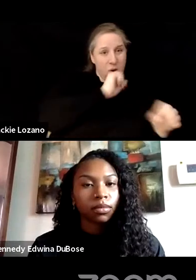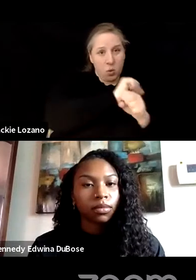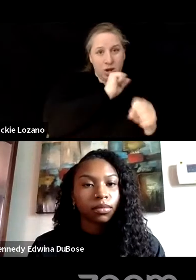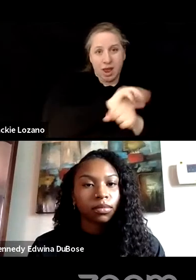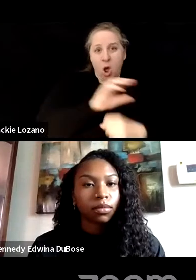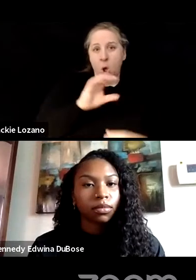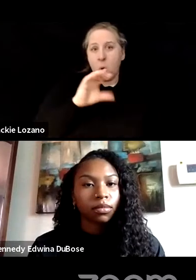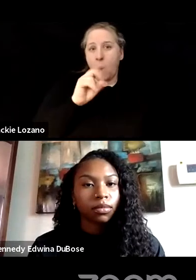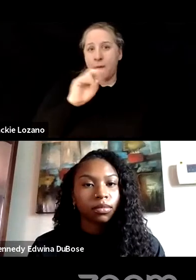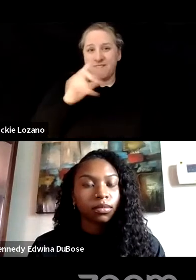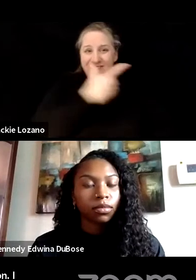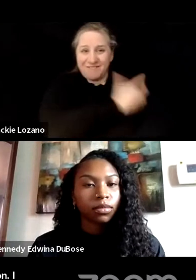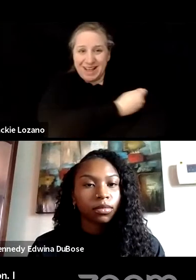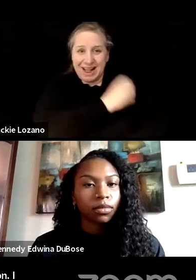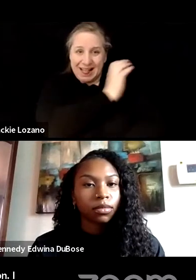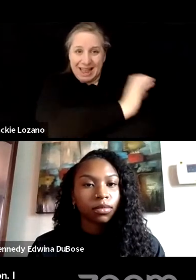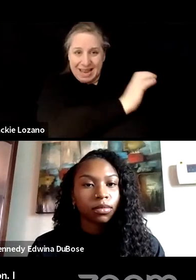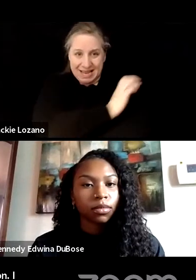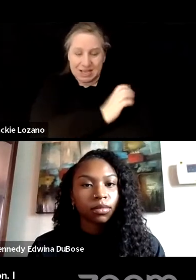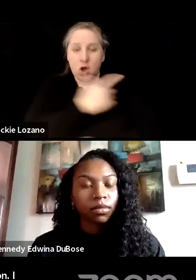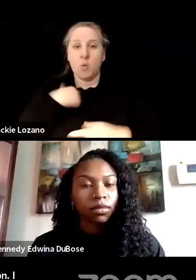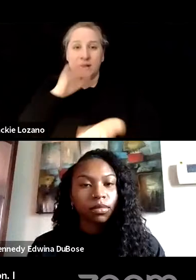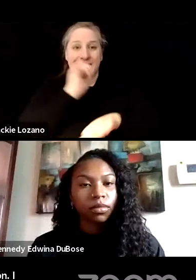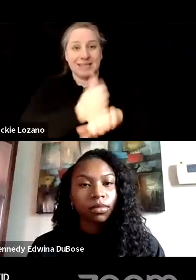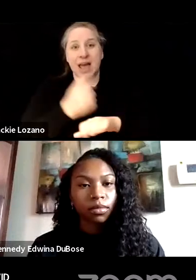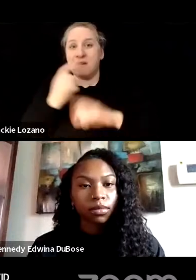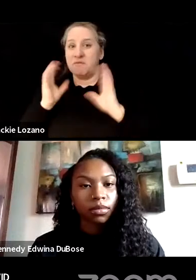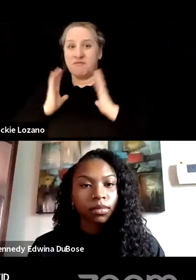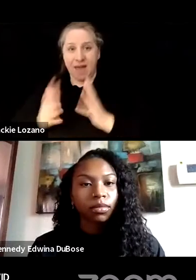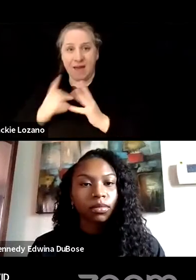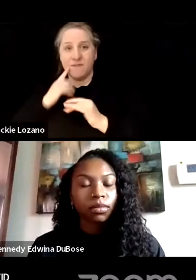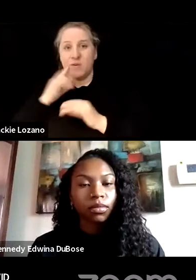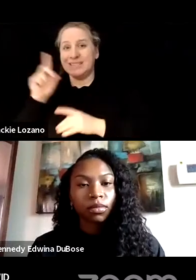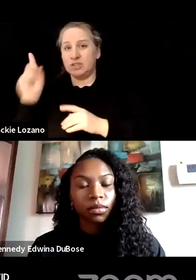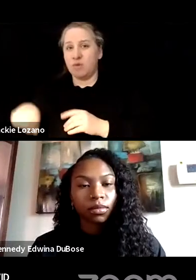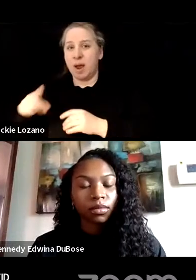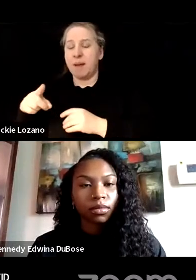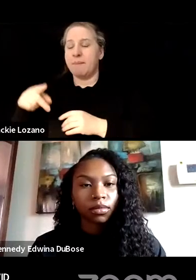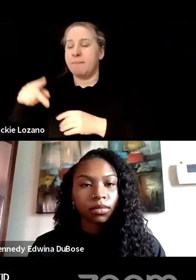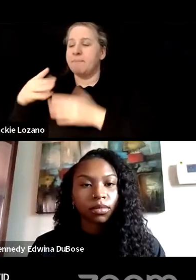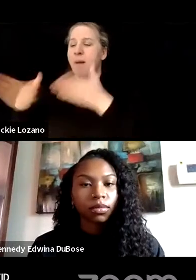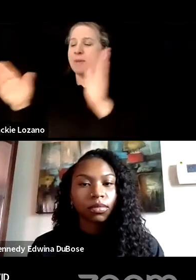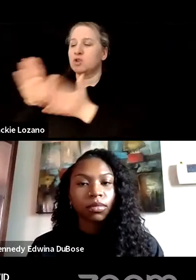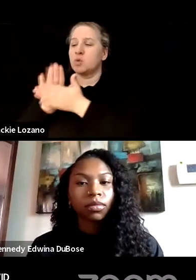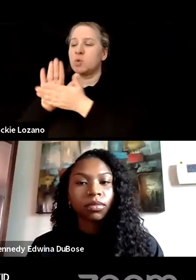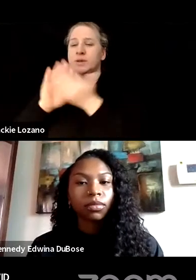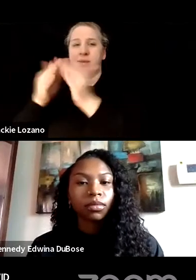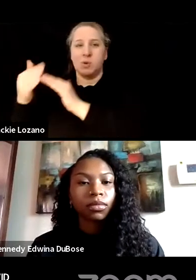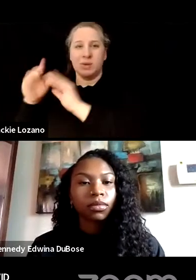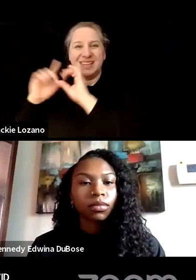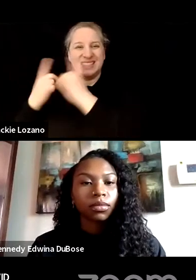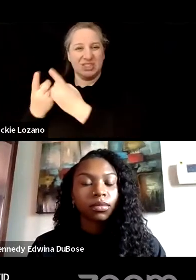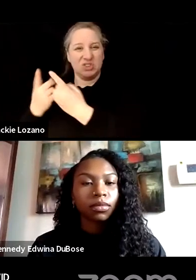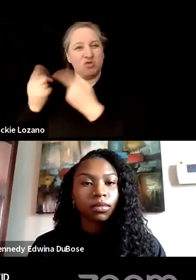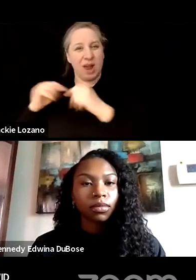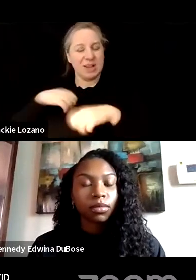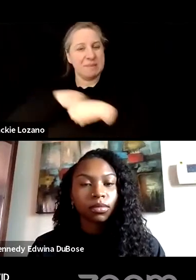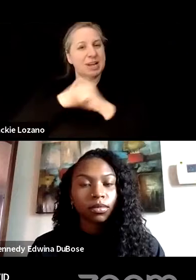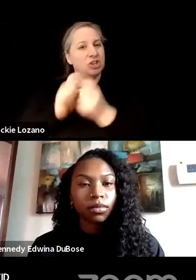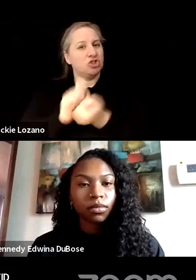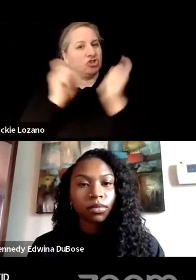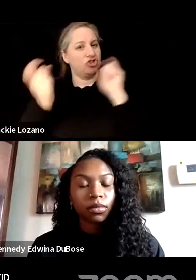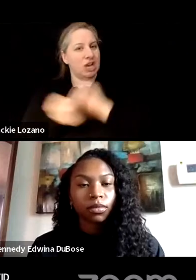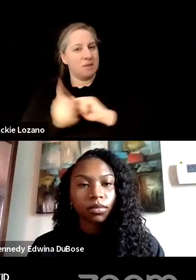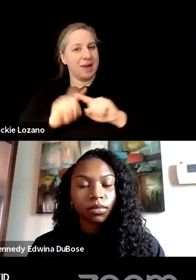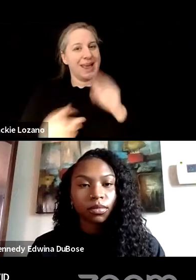I mean, we are set for Detroit Public Schools Community District. We are trying to make change. But again, some of those